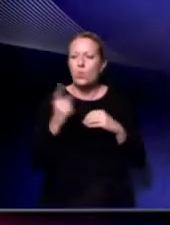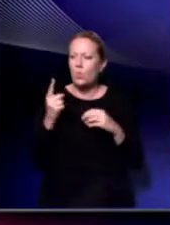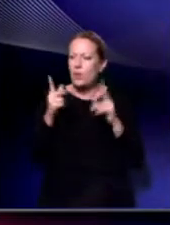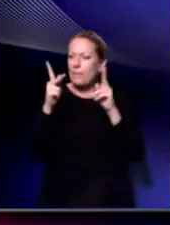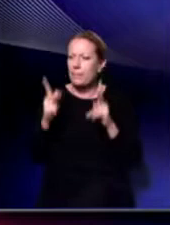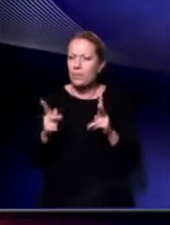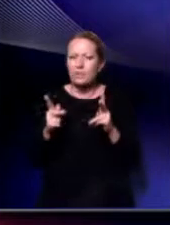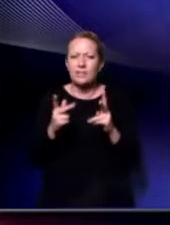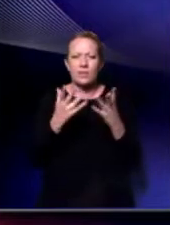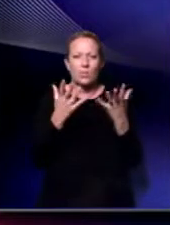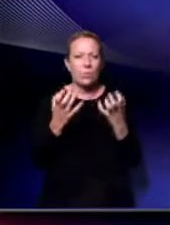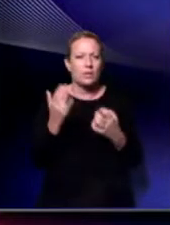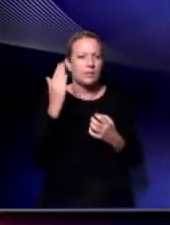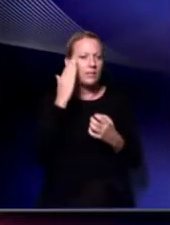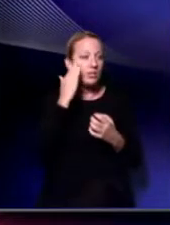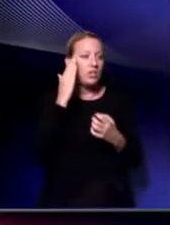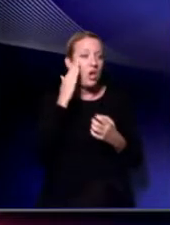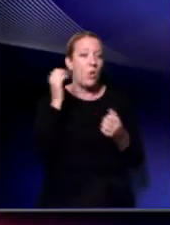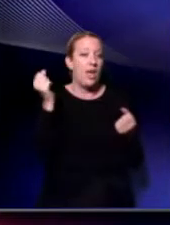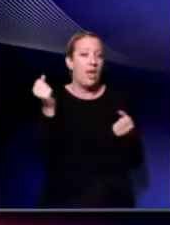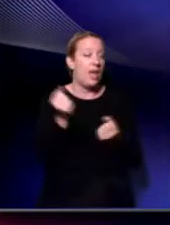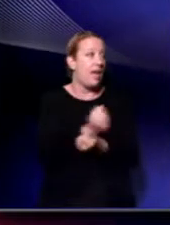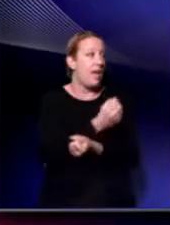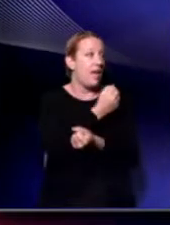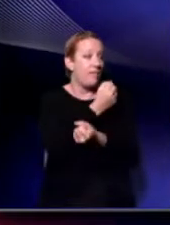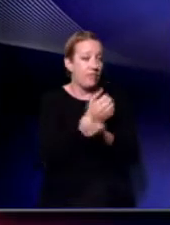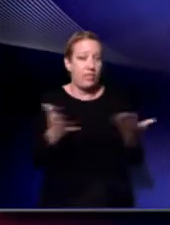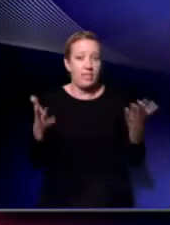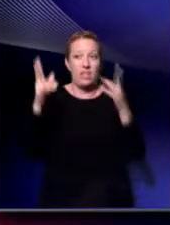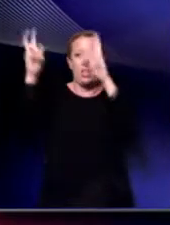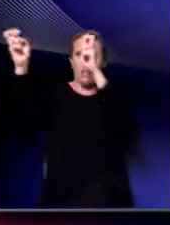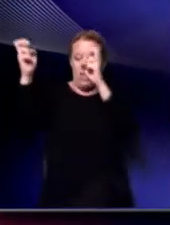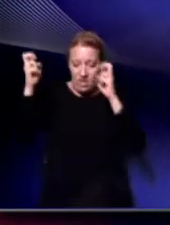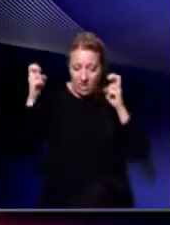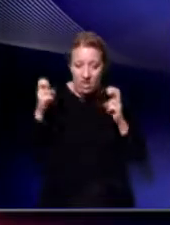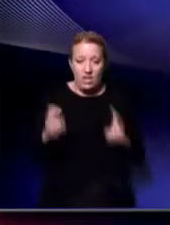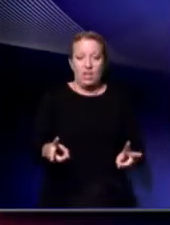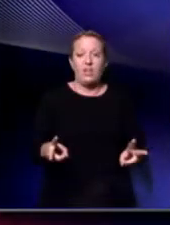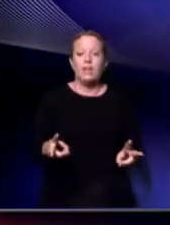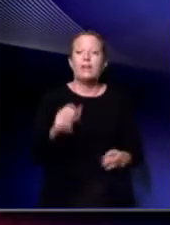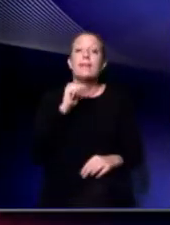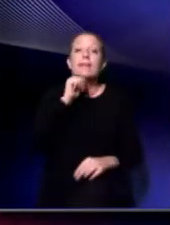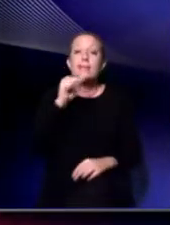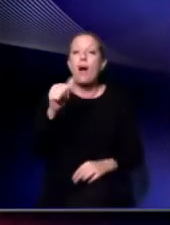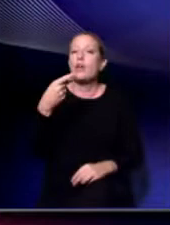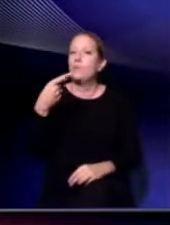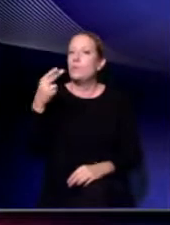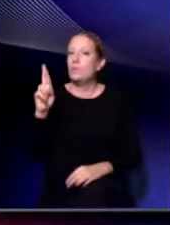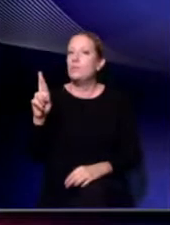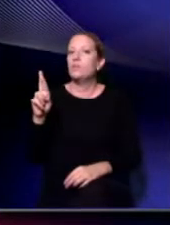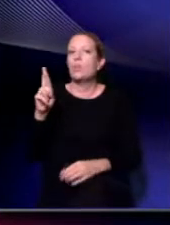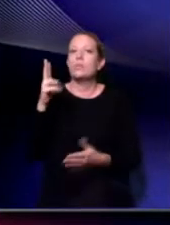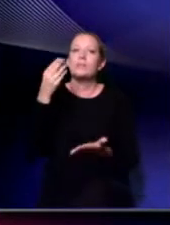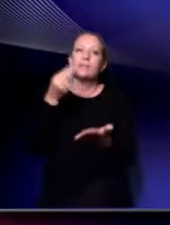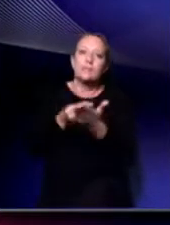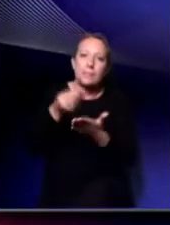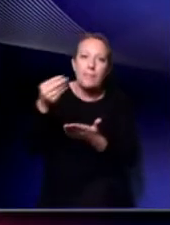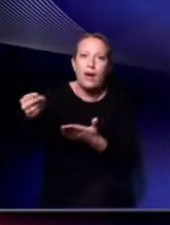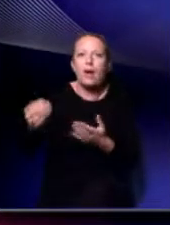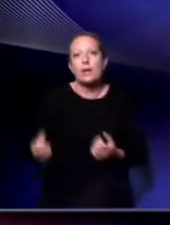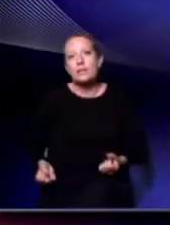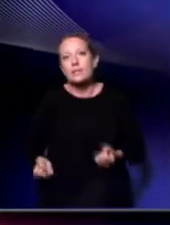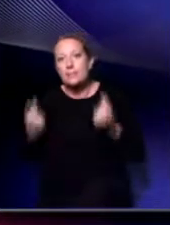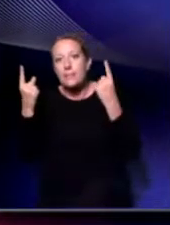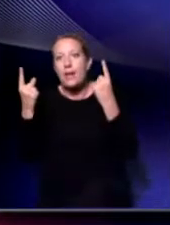dump? You can, but that's pretty much what it is. I pulled a dump of all of our non-human resource transactions. That's about